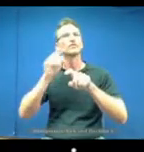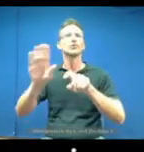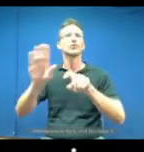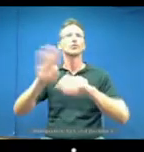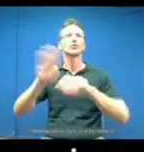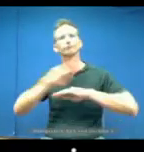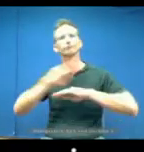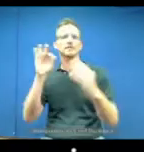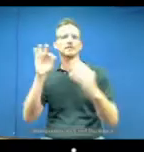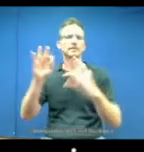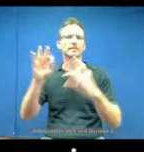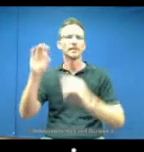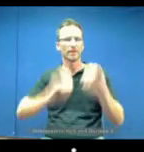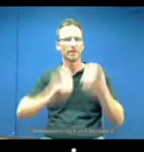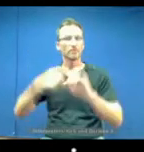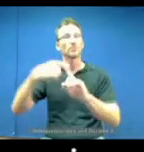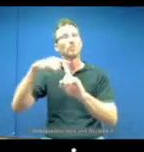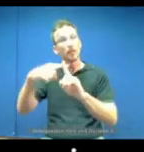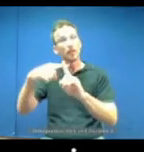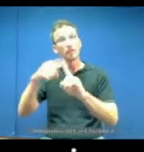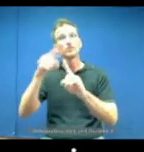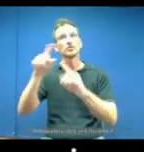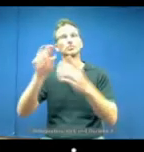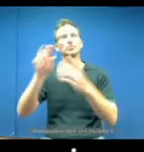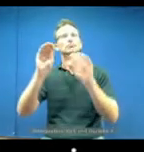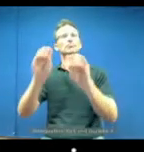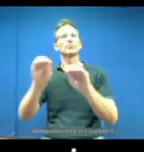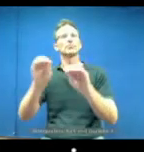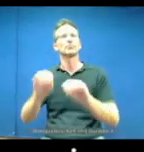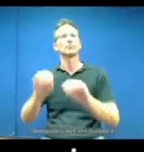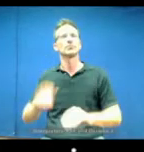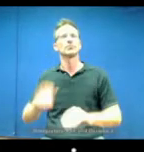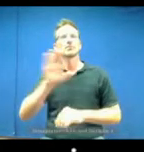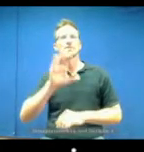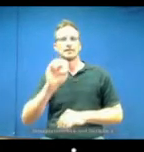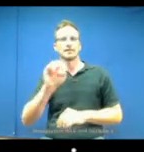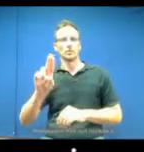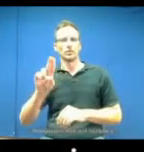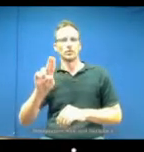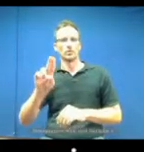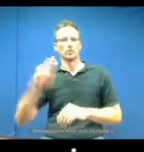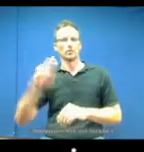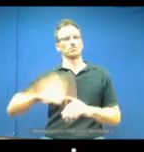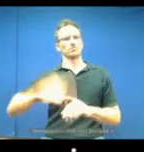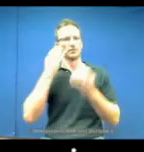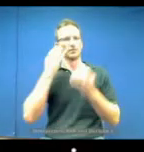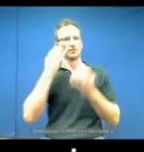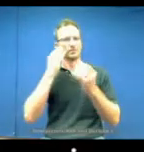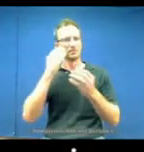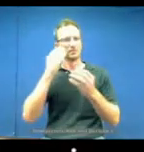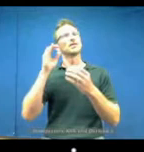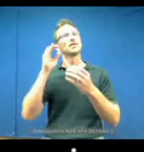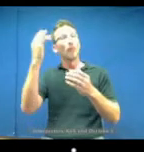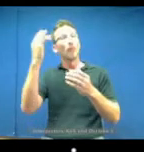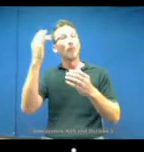way, all of the information is sent to me electronically, and we'll know it is accurate.